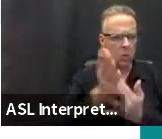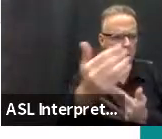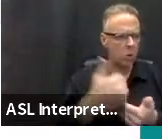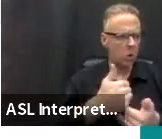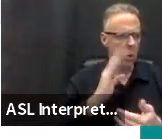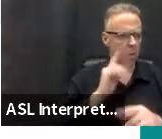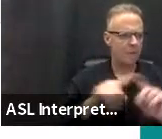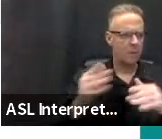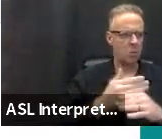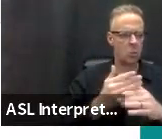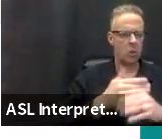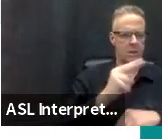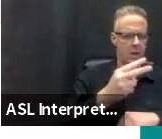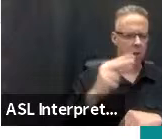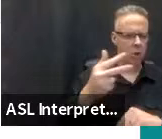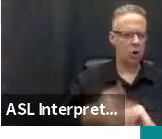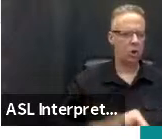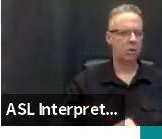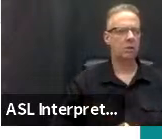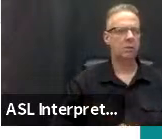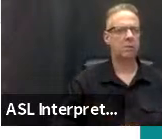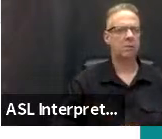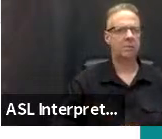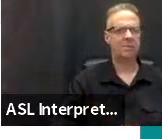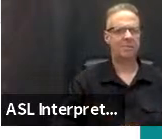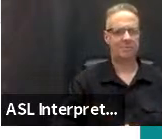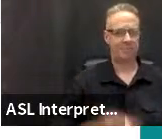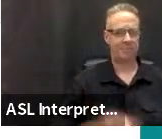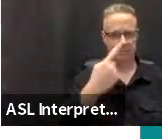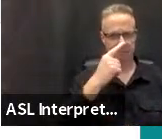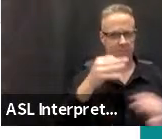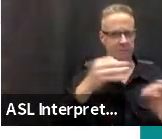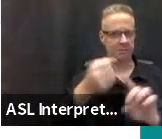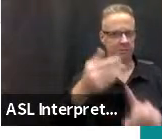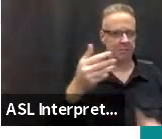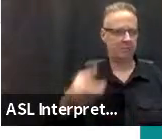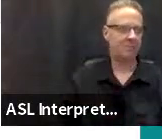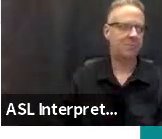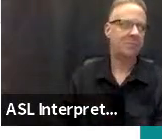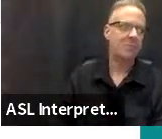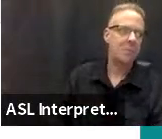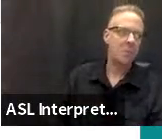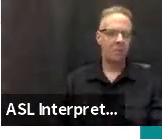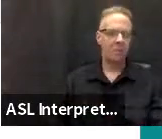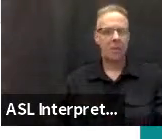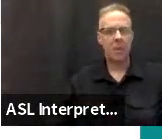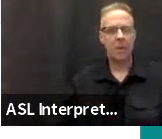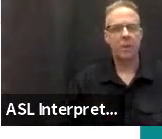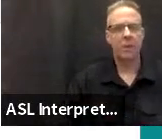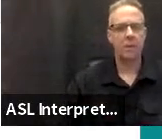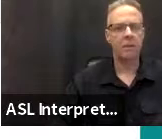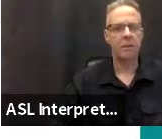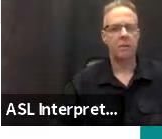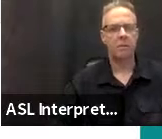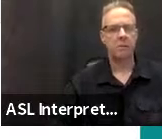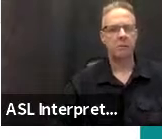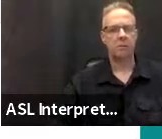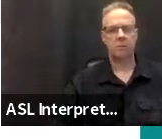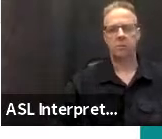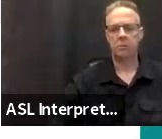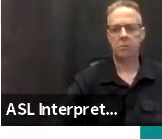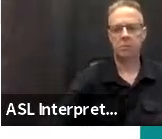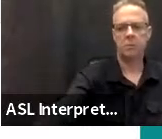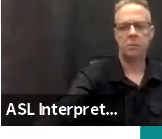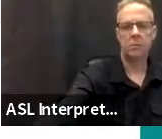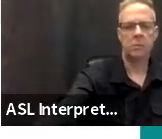the third one. So I just want to have you touch on that before we move to the third option 3. Yeah, that's right. So in this